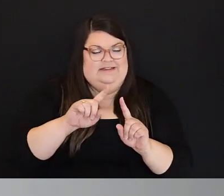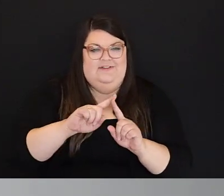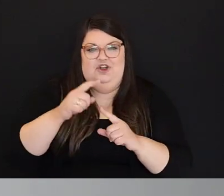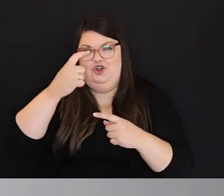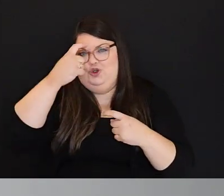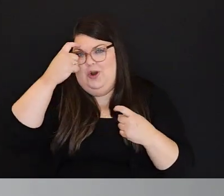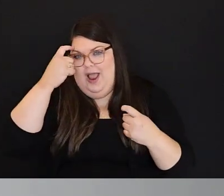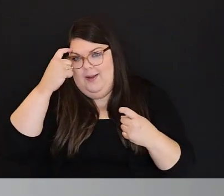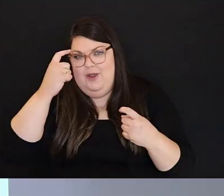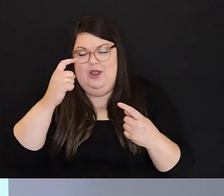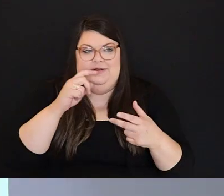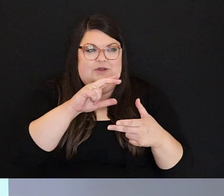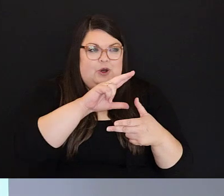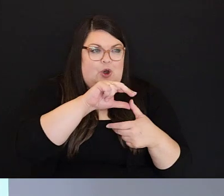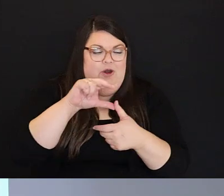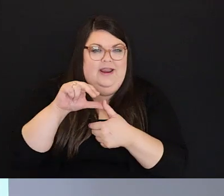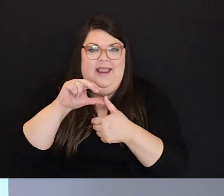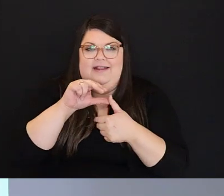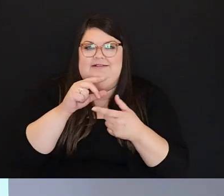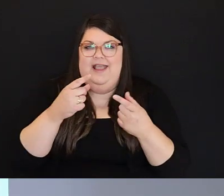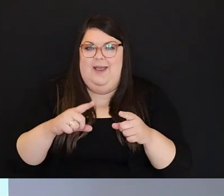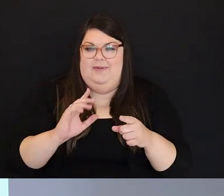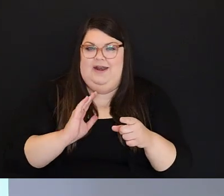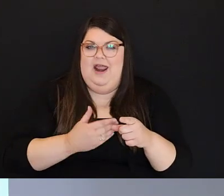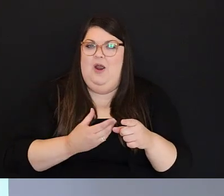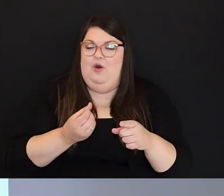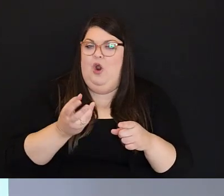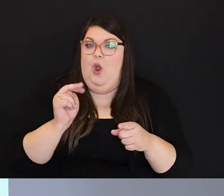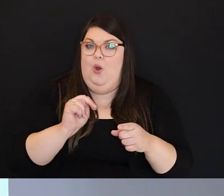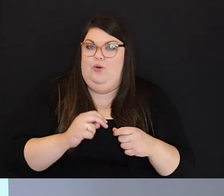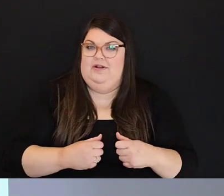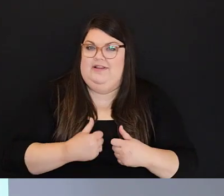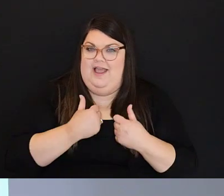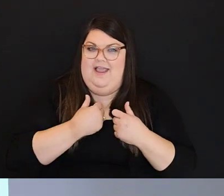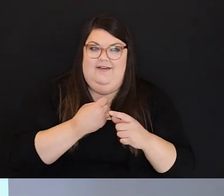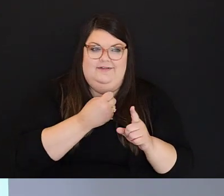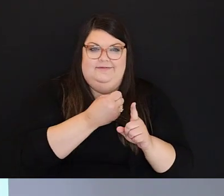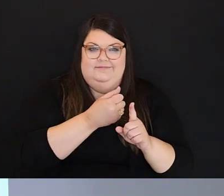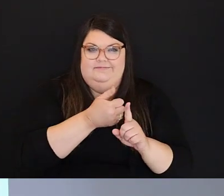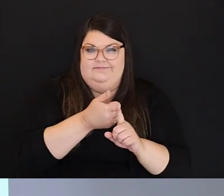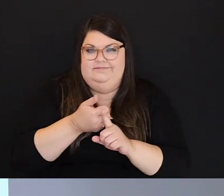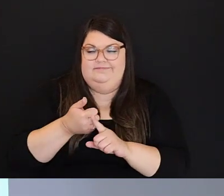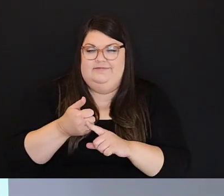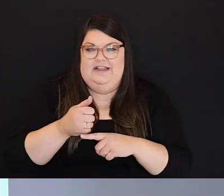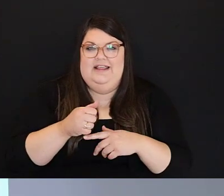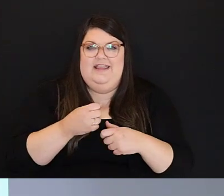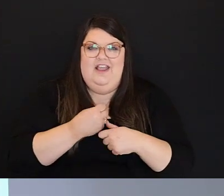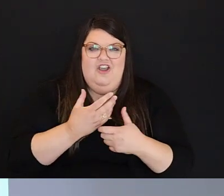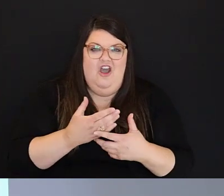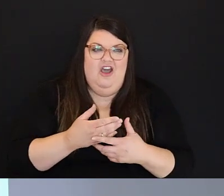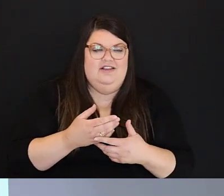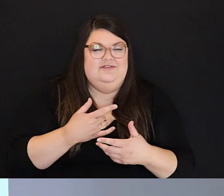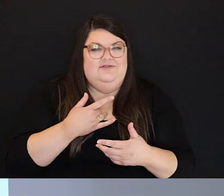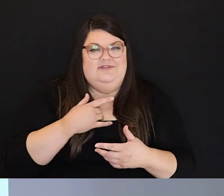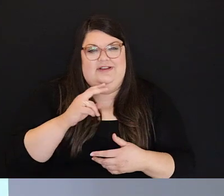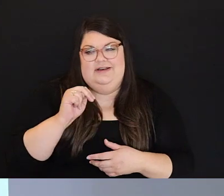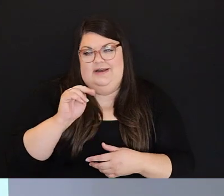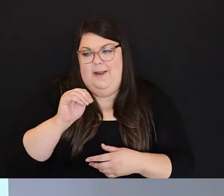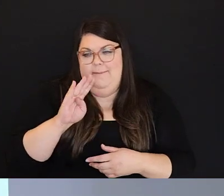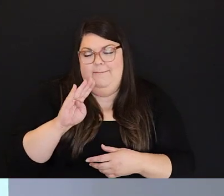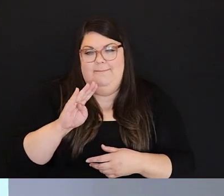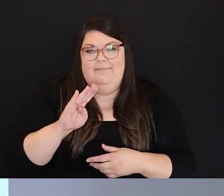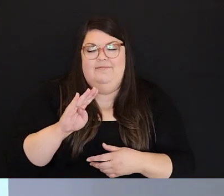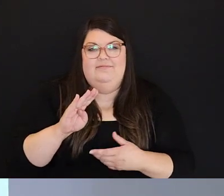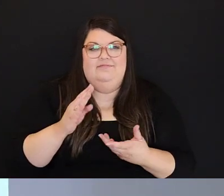even within like all the hurricanes that might happen in our own lives, in our own selves, that cause numbness or that